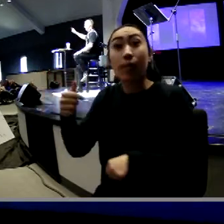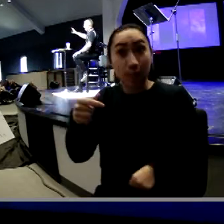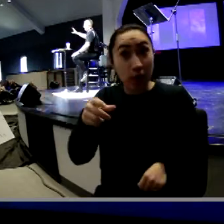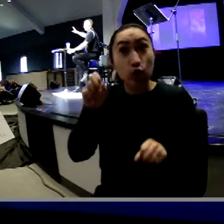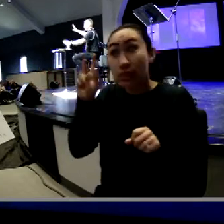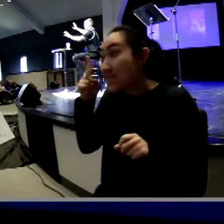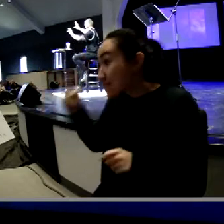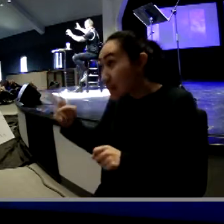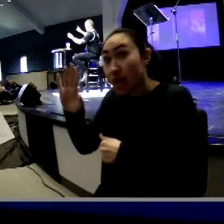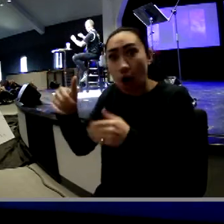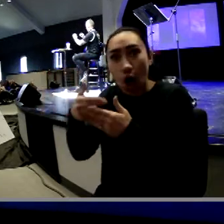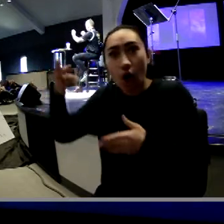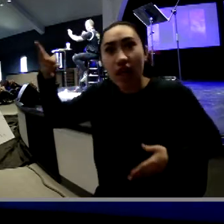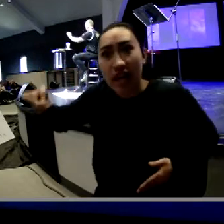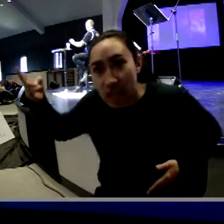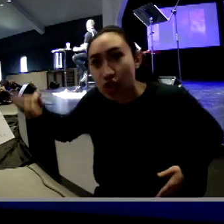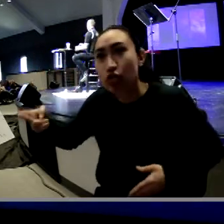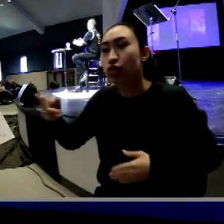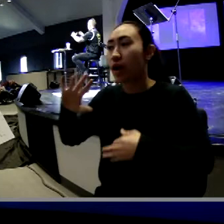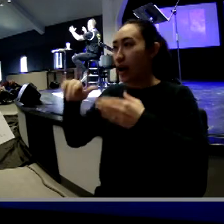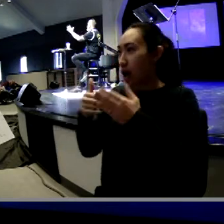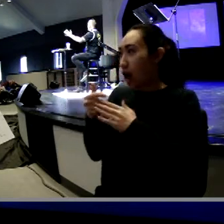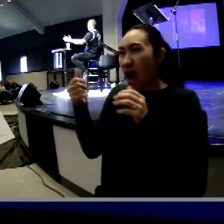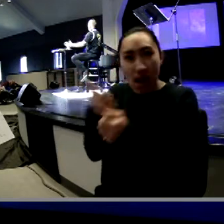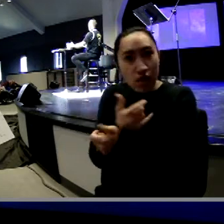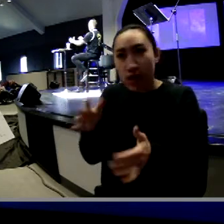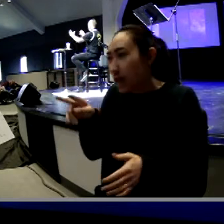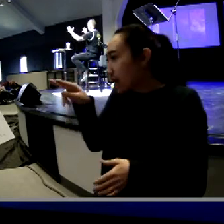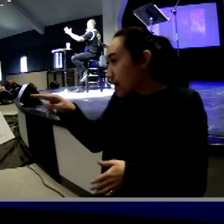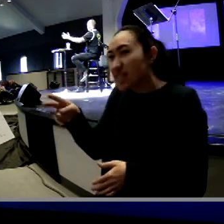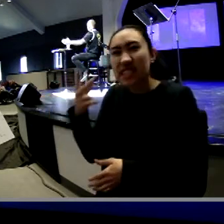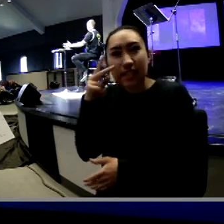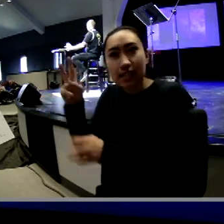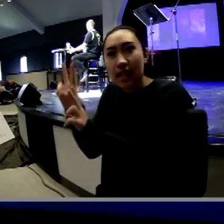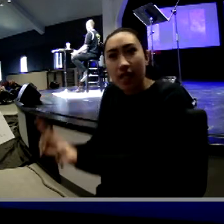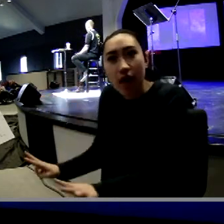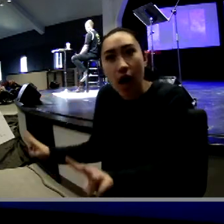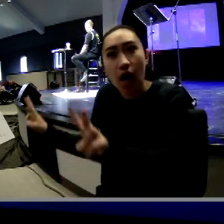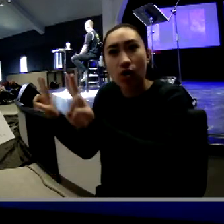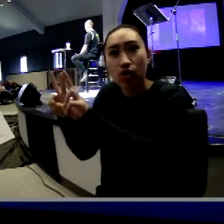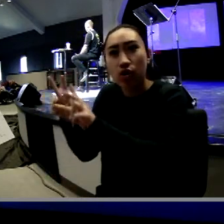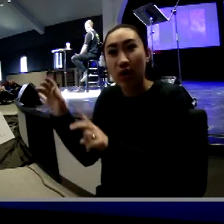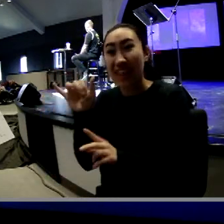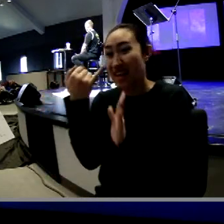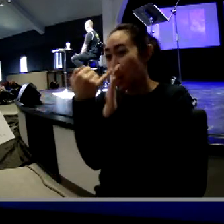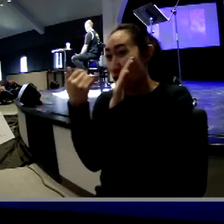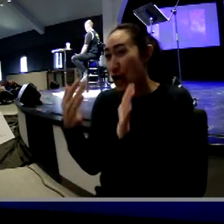like, okay, if we just paint this, do a little. You see the value in some of these things.